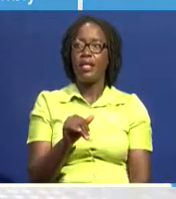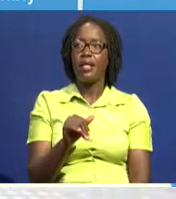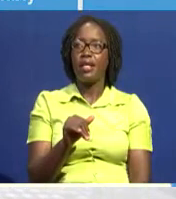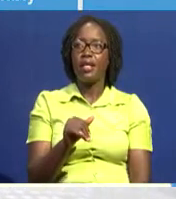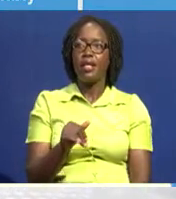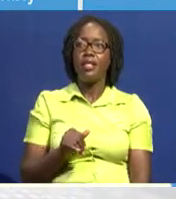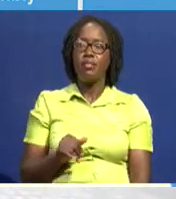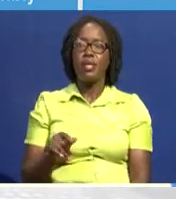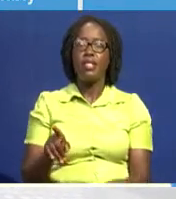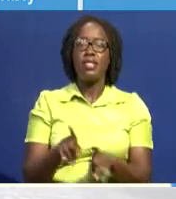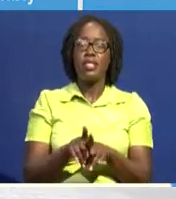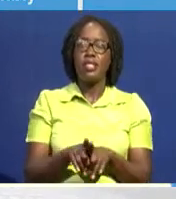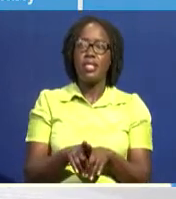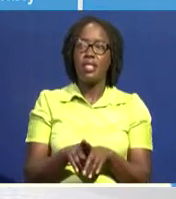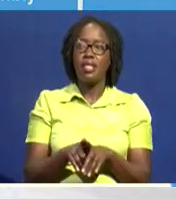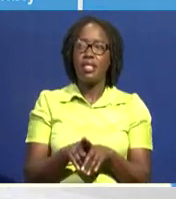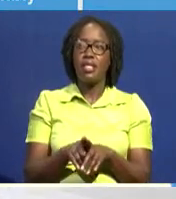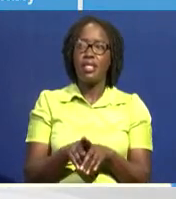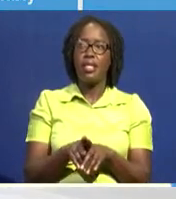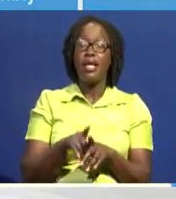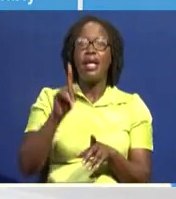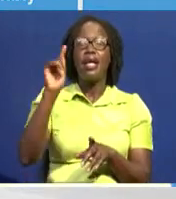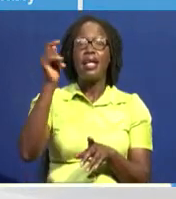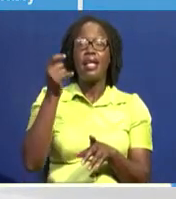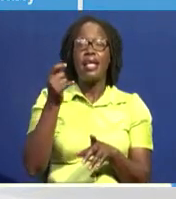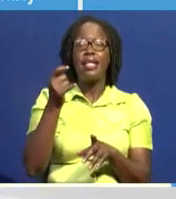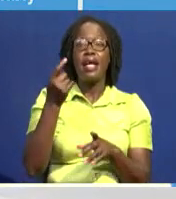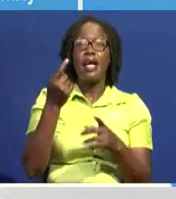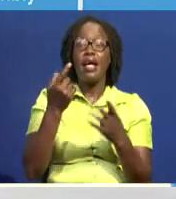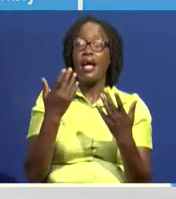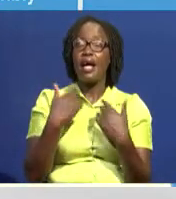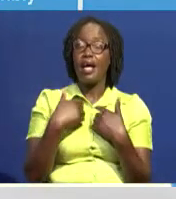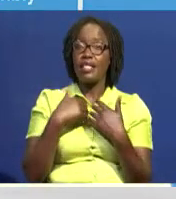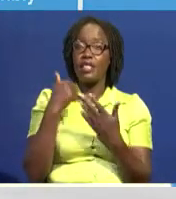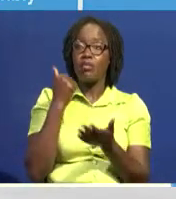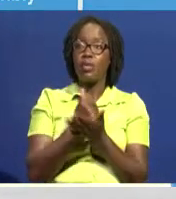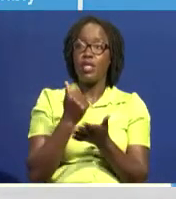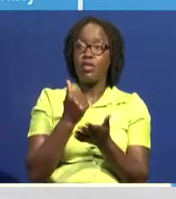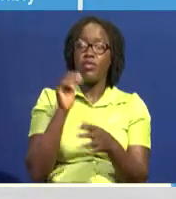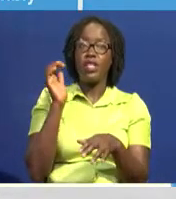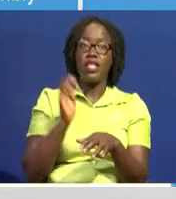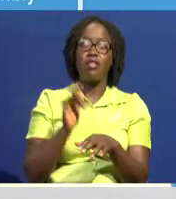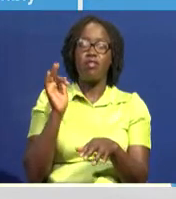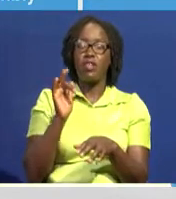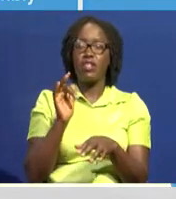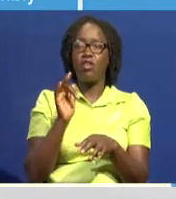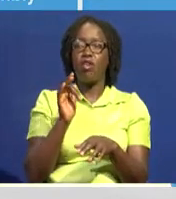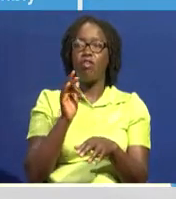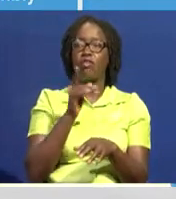my sister here. Kenya has borne the brunt of the effects of the droughts,